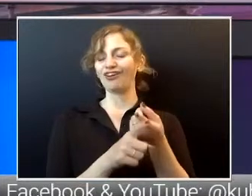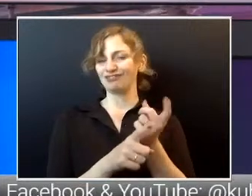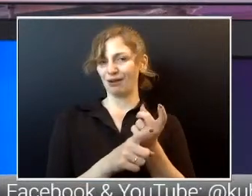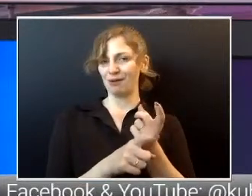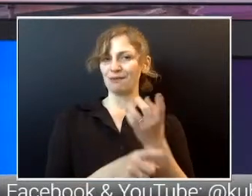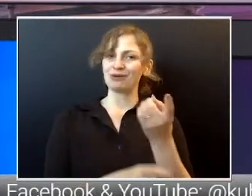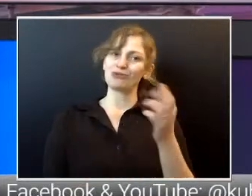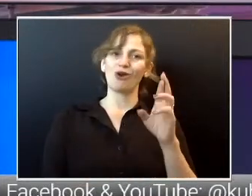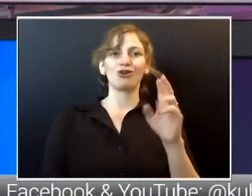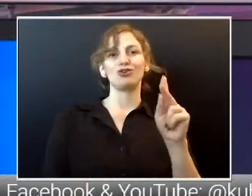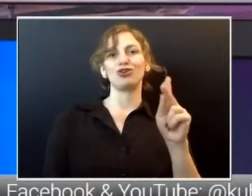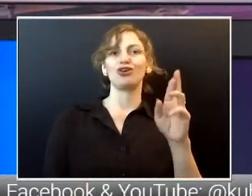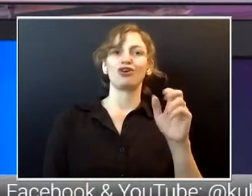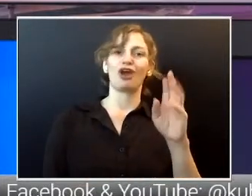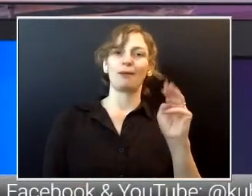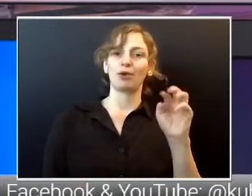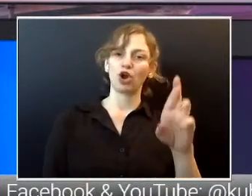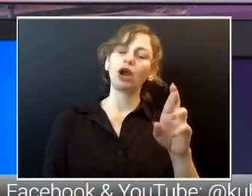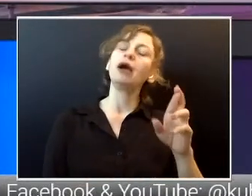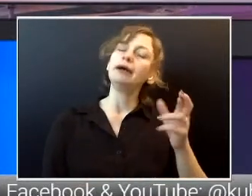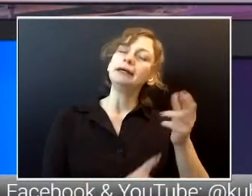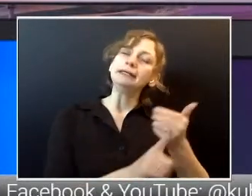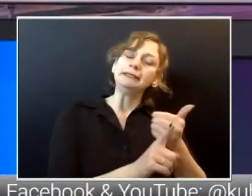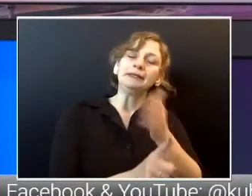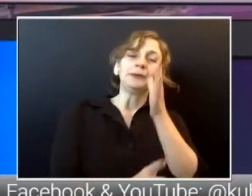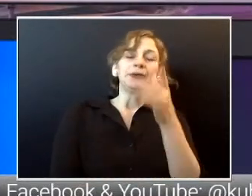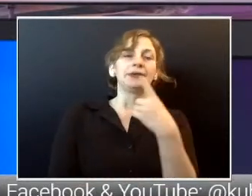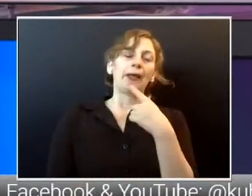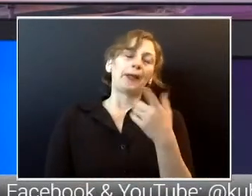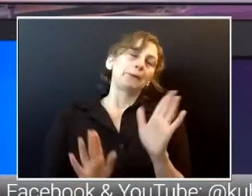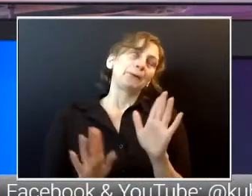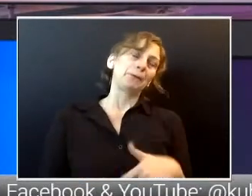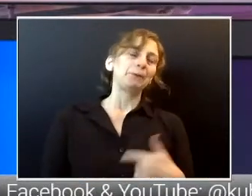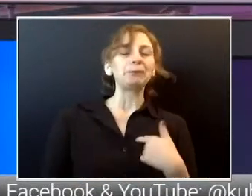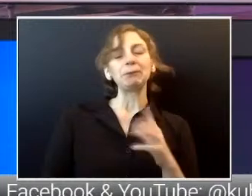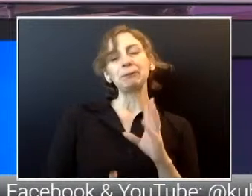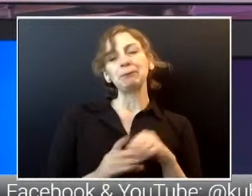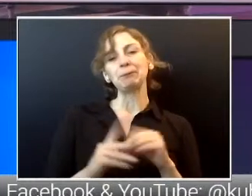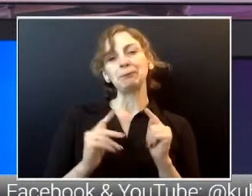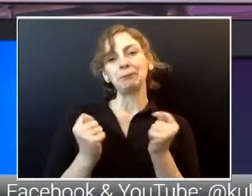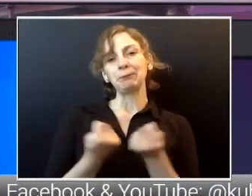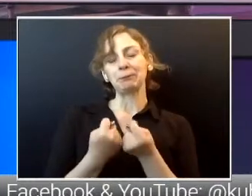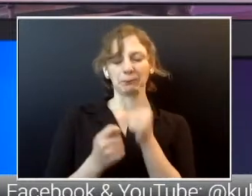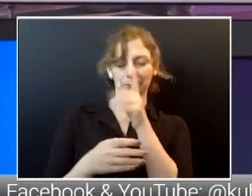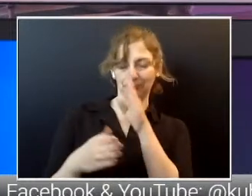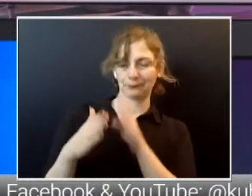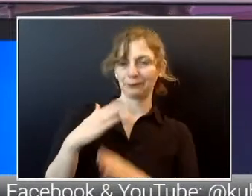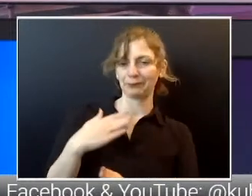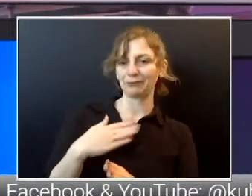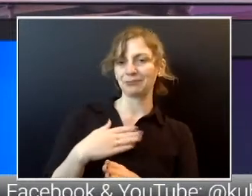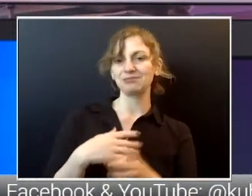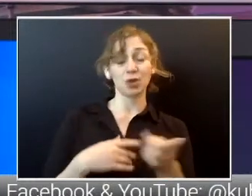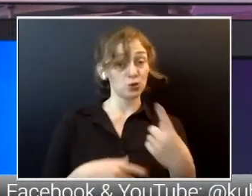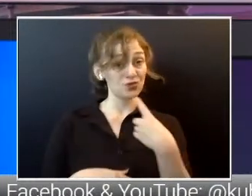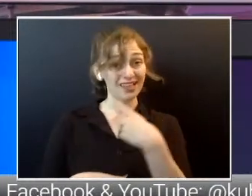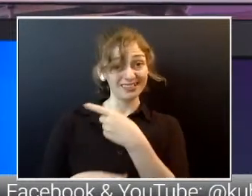part of a team doing my thing. But you say he saved your life. Well, he did. And you were so inspired, you wrote a book about it. Dr. Kramer, we have